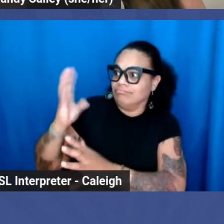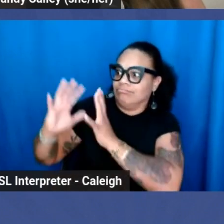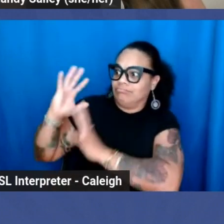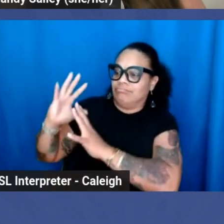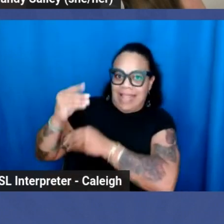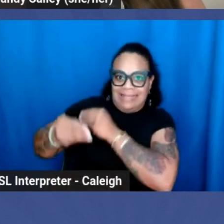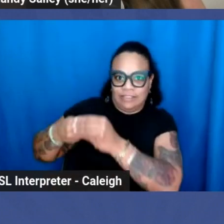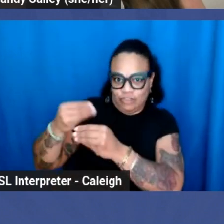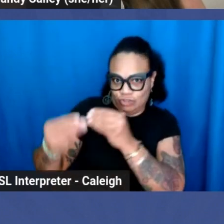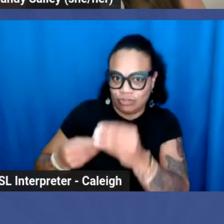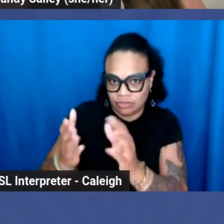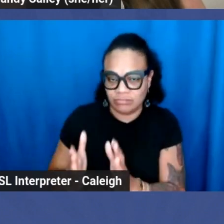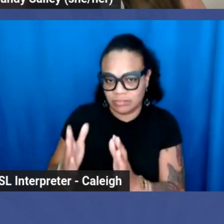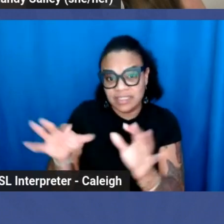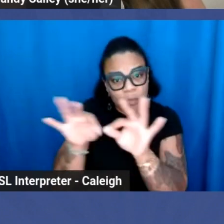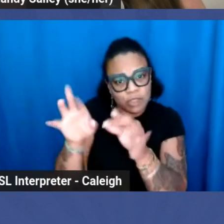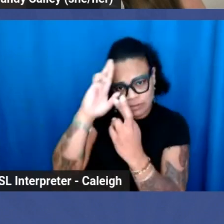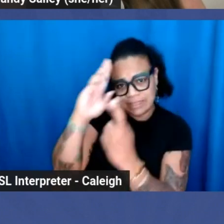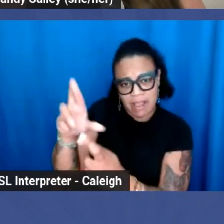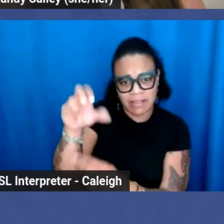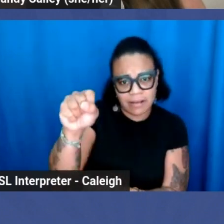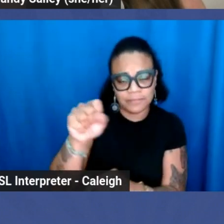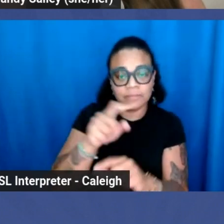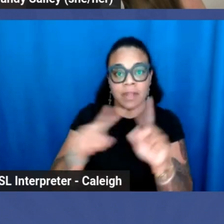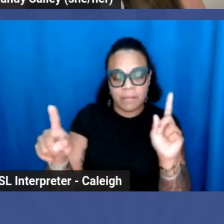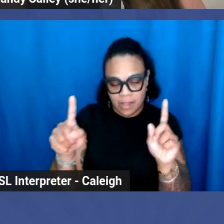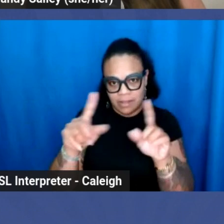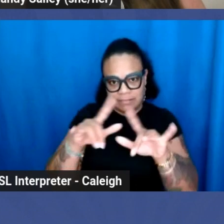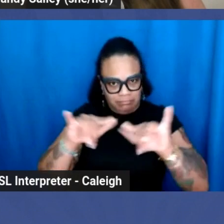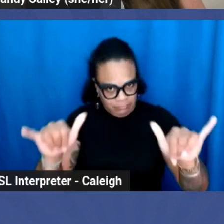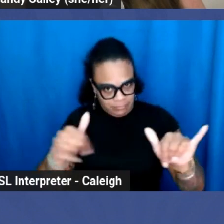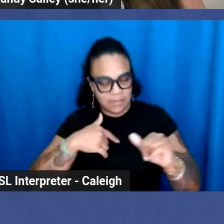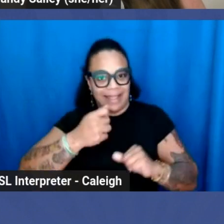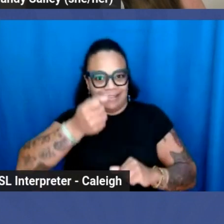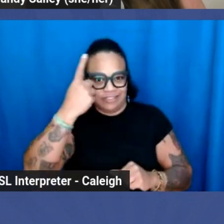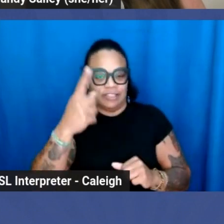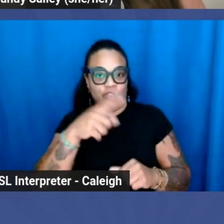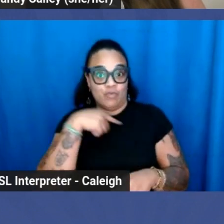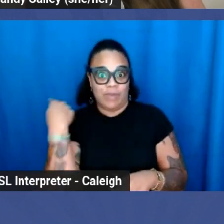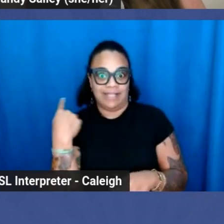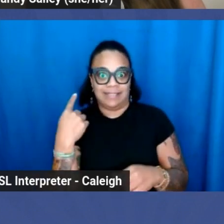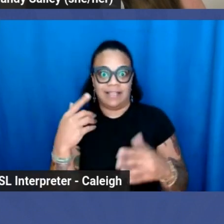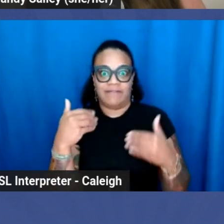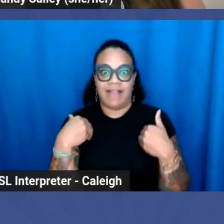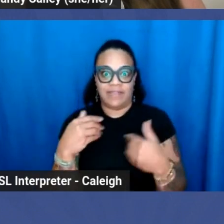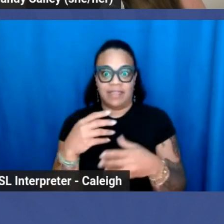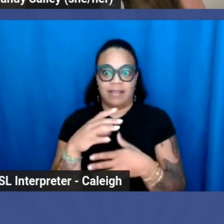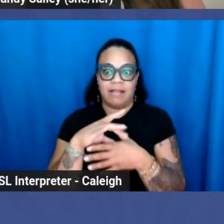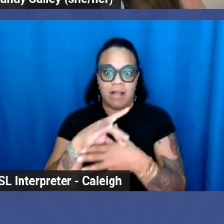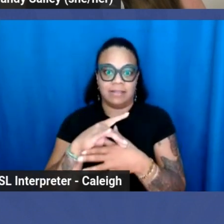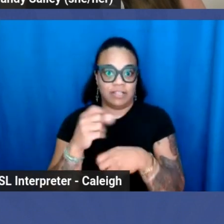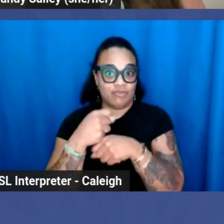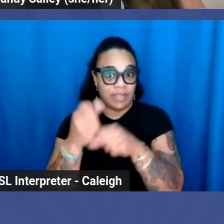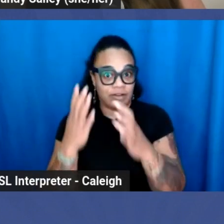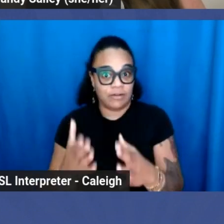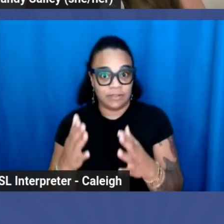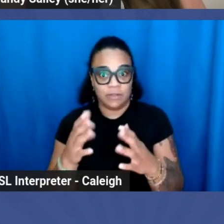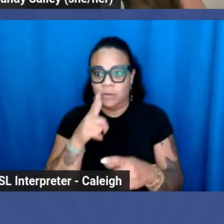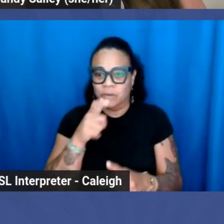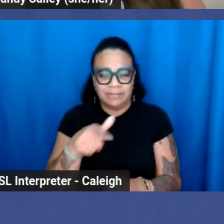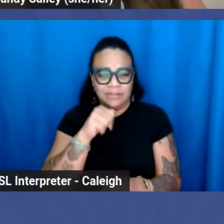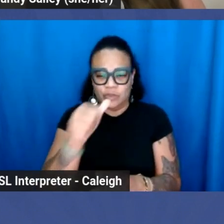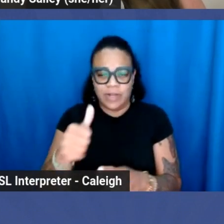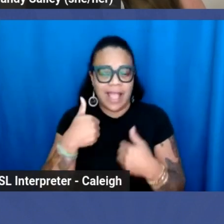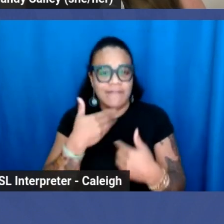know that the risk of having content creators without having the good resources to base their content on